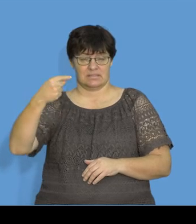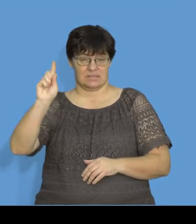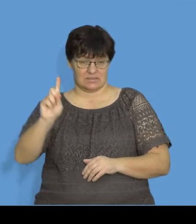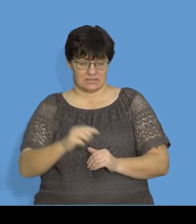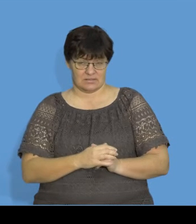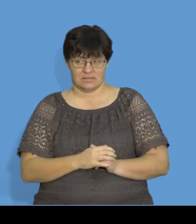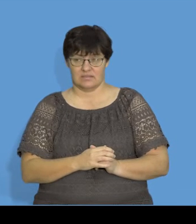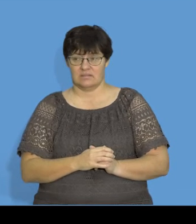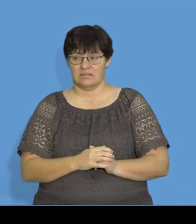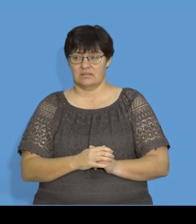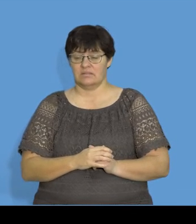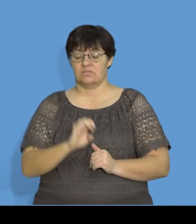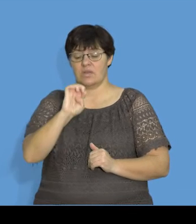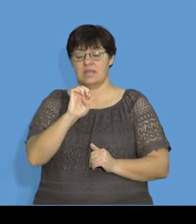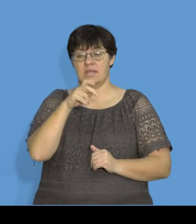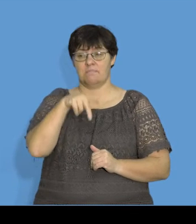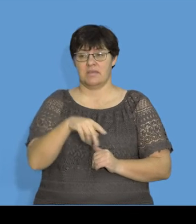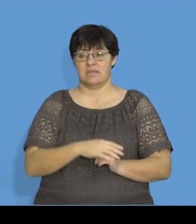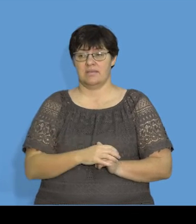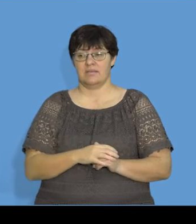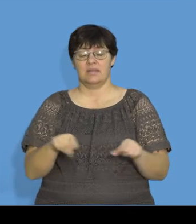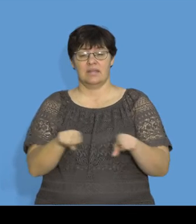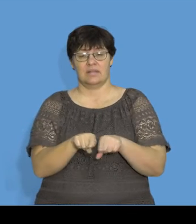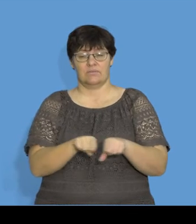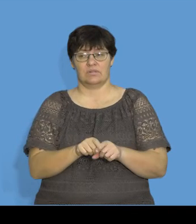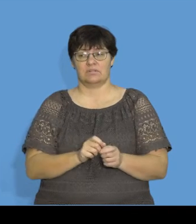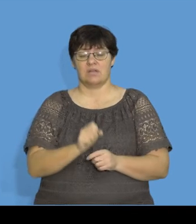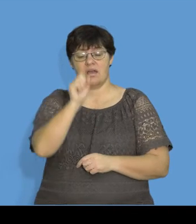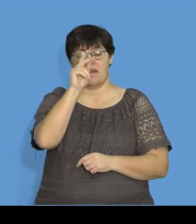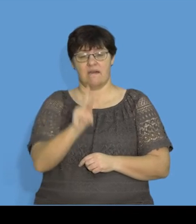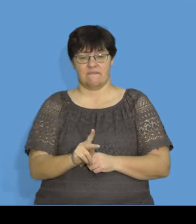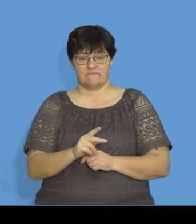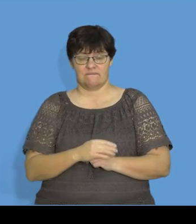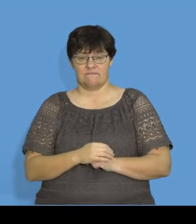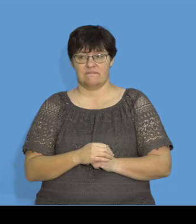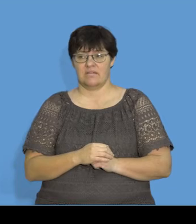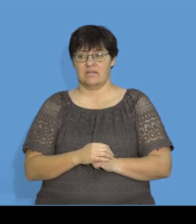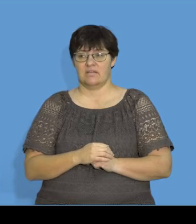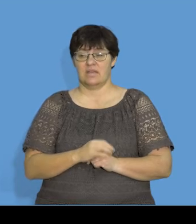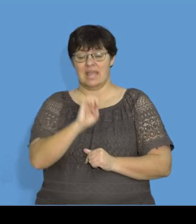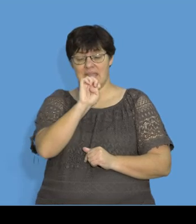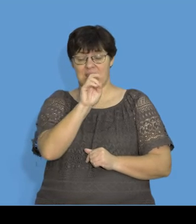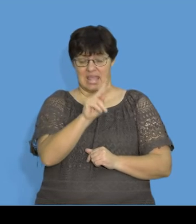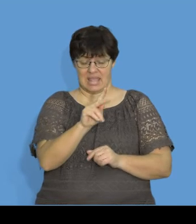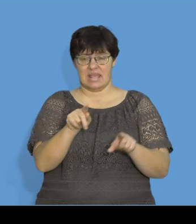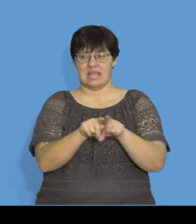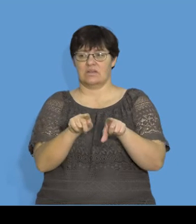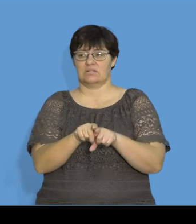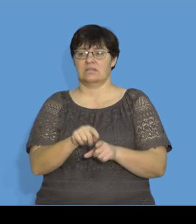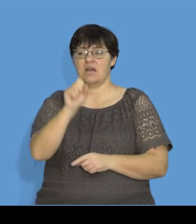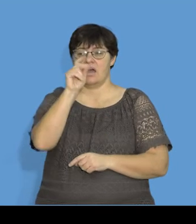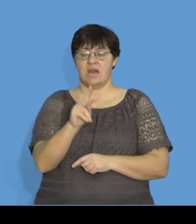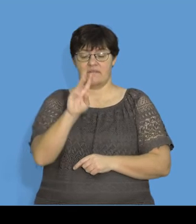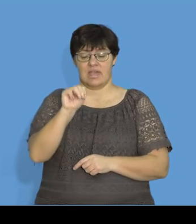second. So my kinetic energy is a half mass times